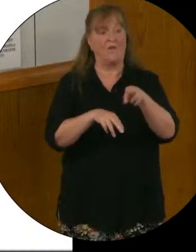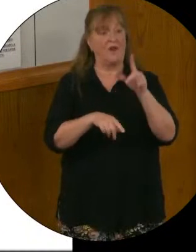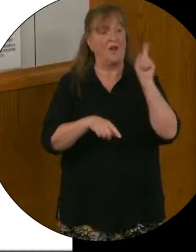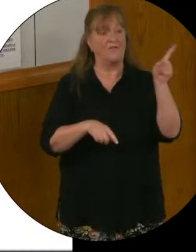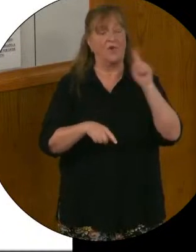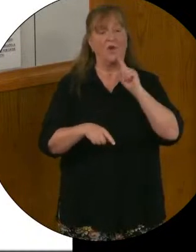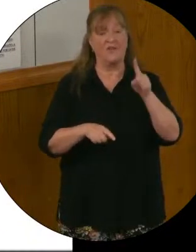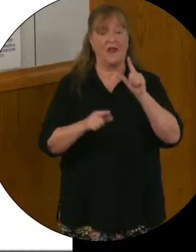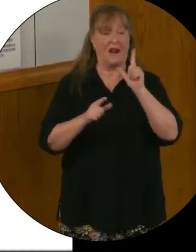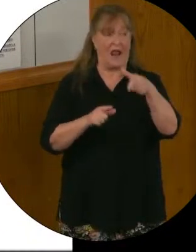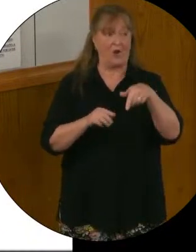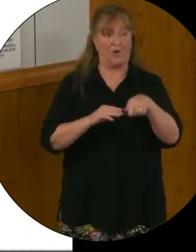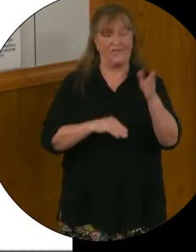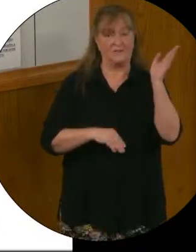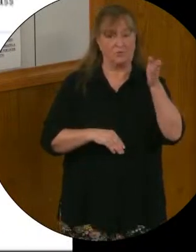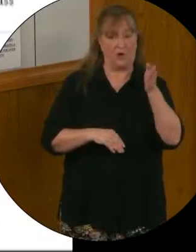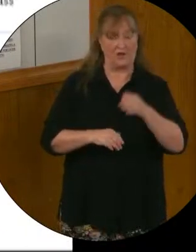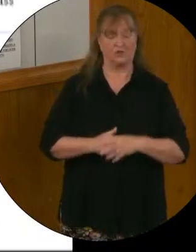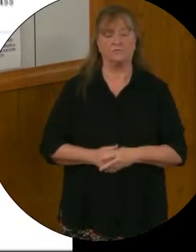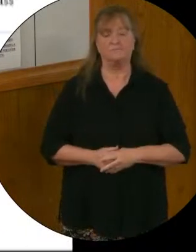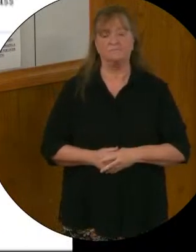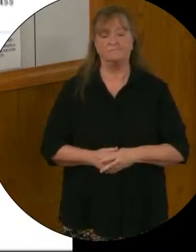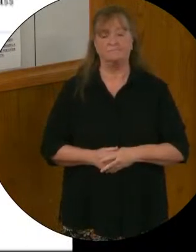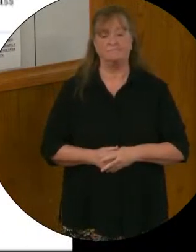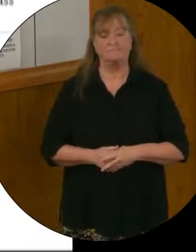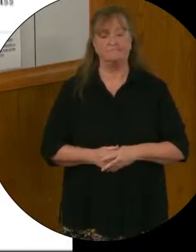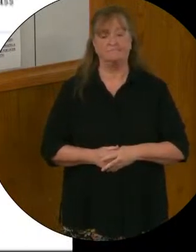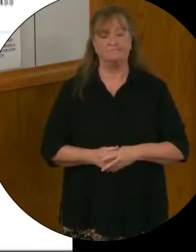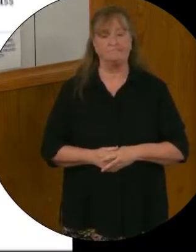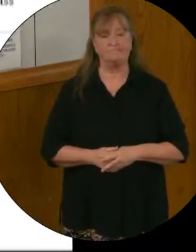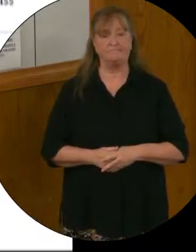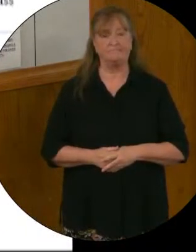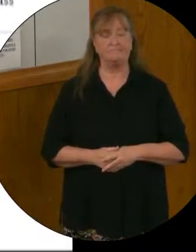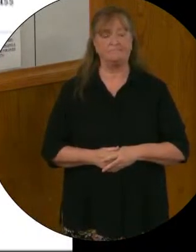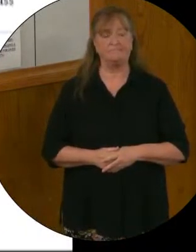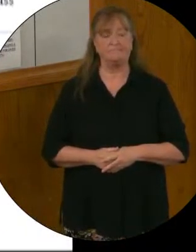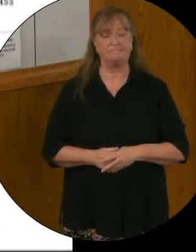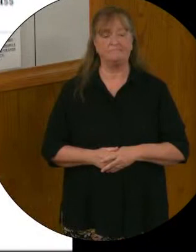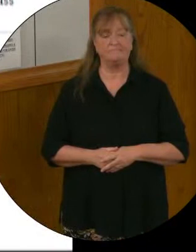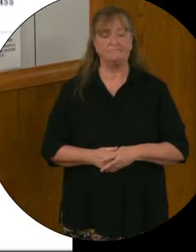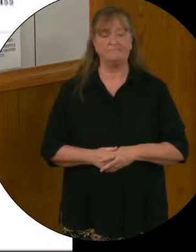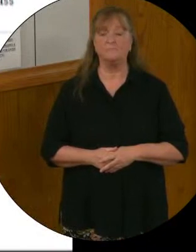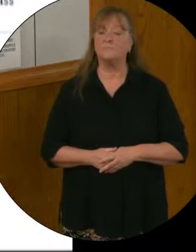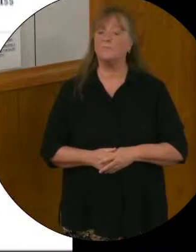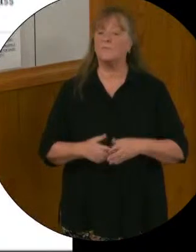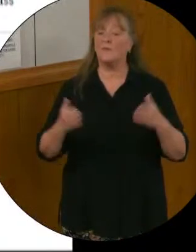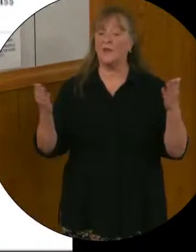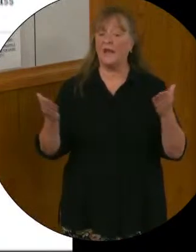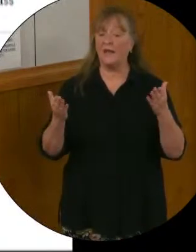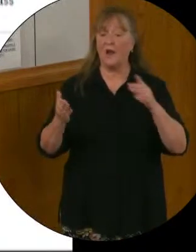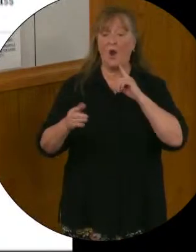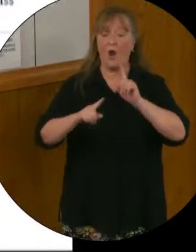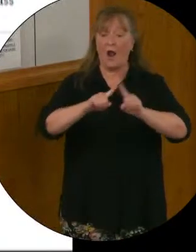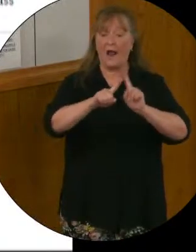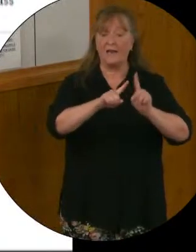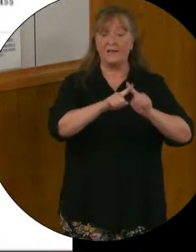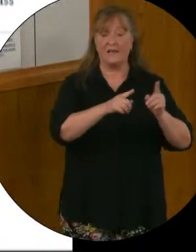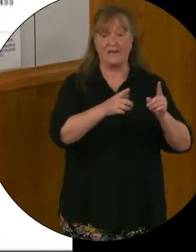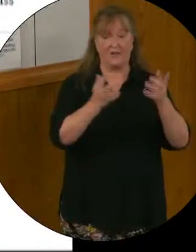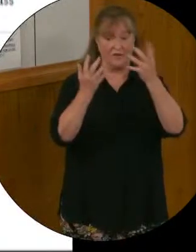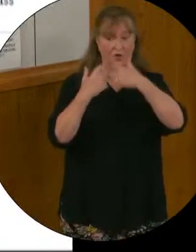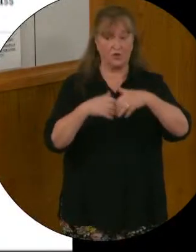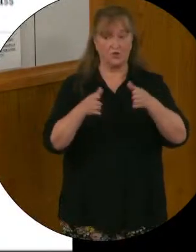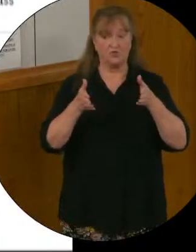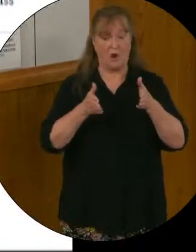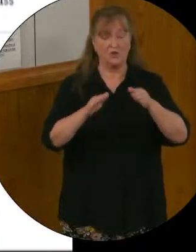action later on in this presentation. So here are multiple strategies implemented